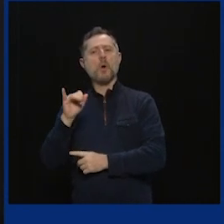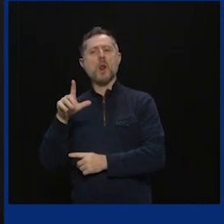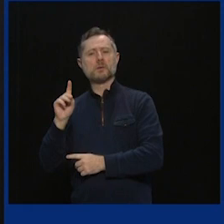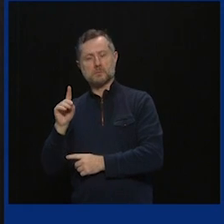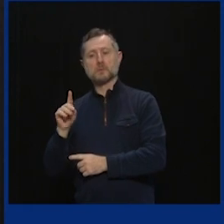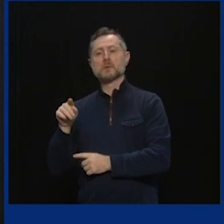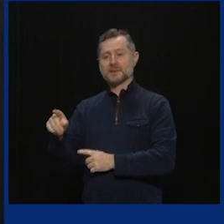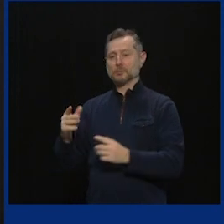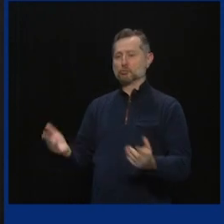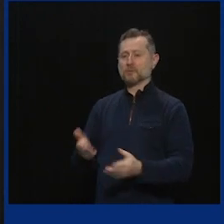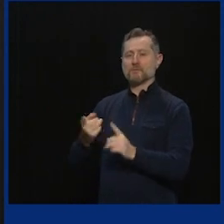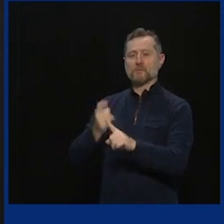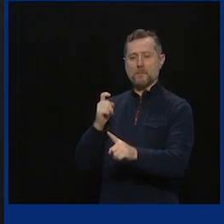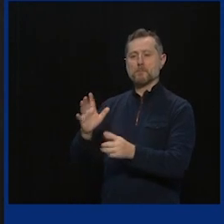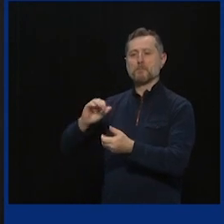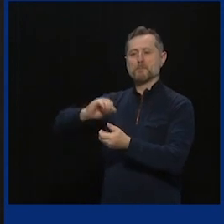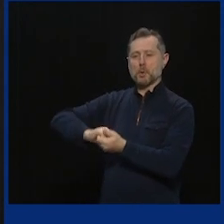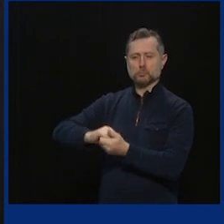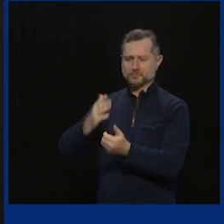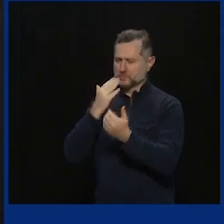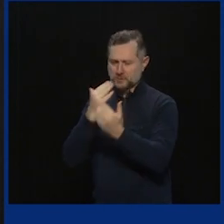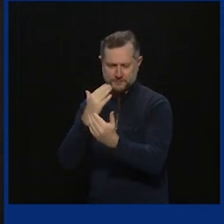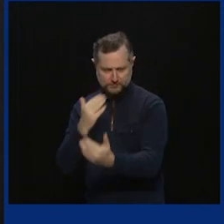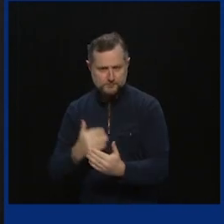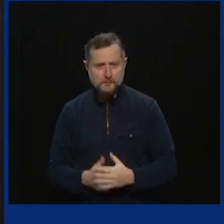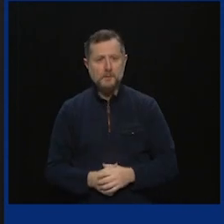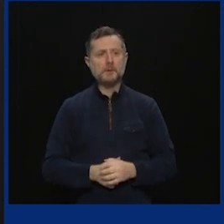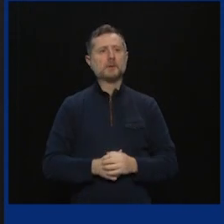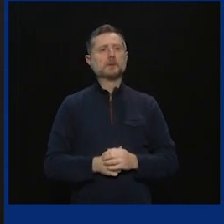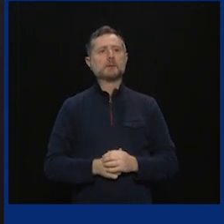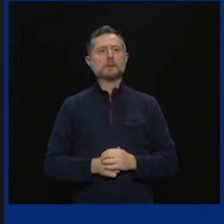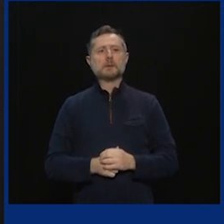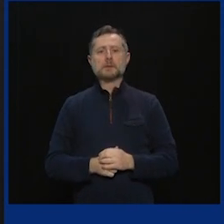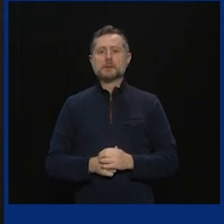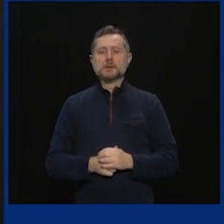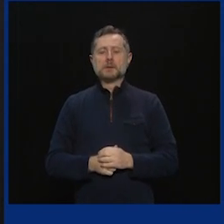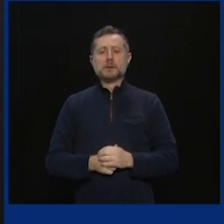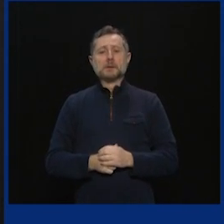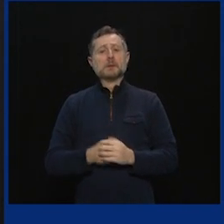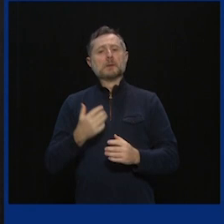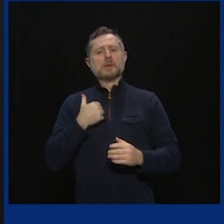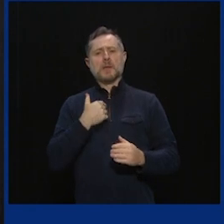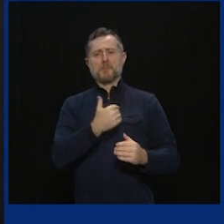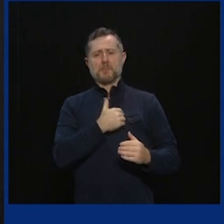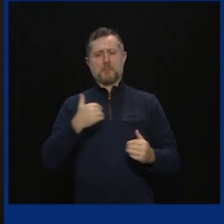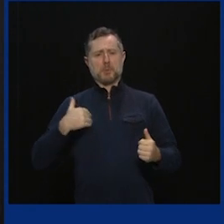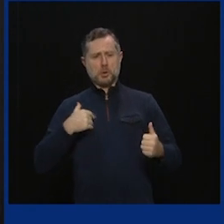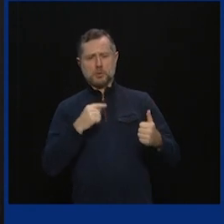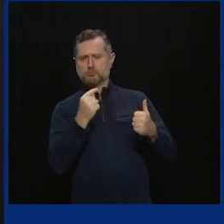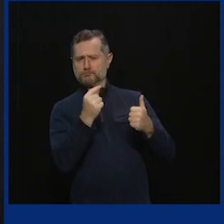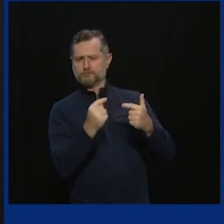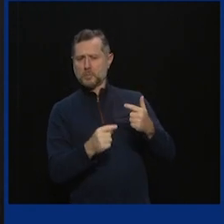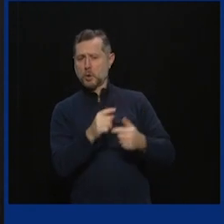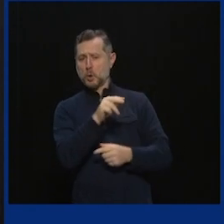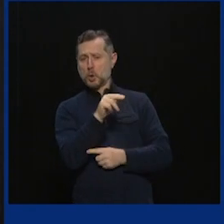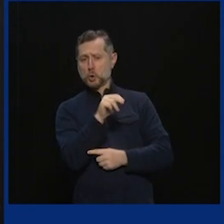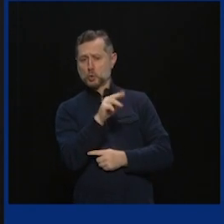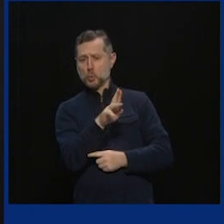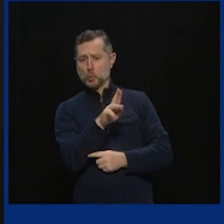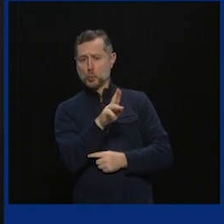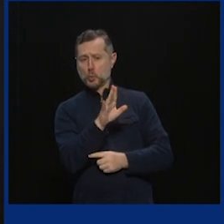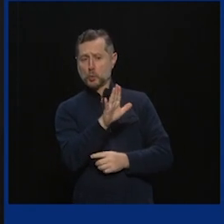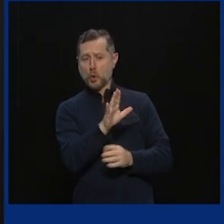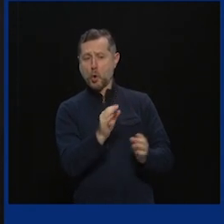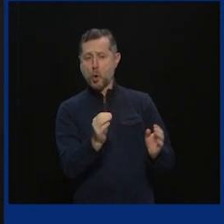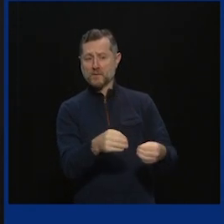I want to thank Amy Vera, who's from Assemblymember Yulene News Office. She's not able to be here, the Assembly member,